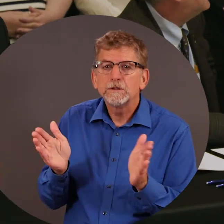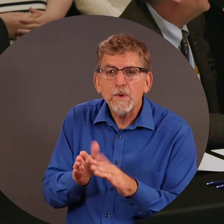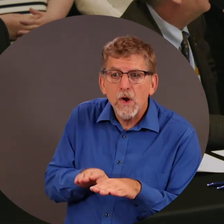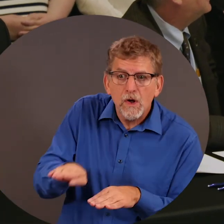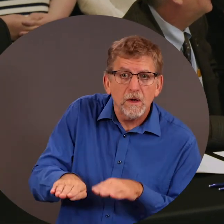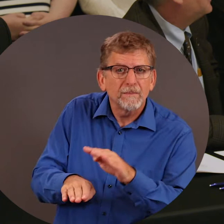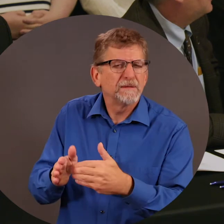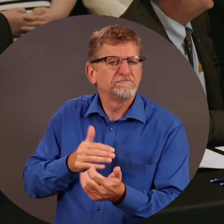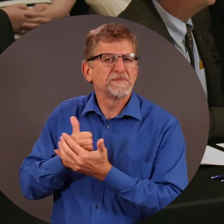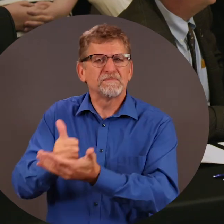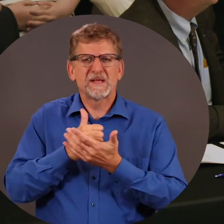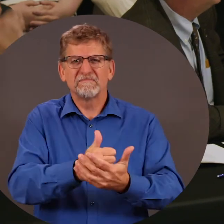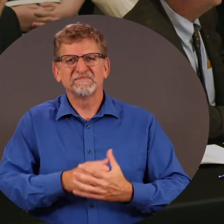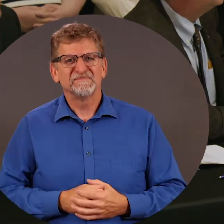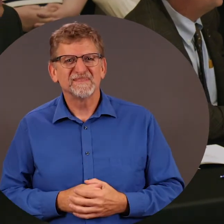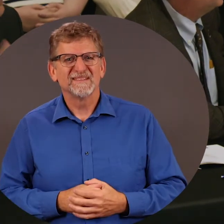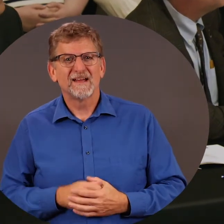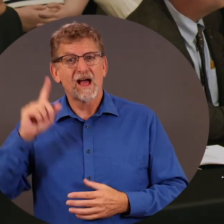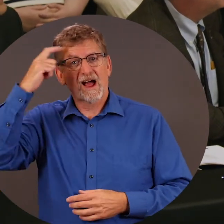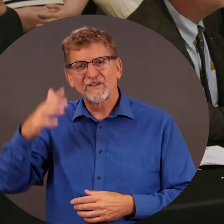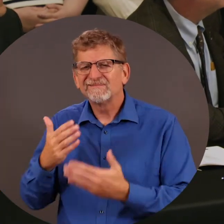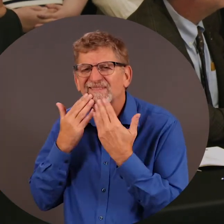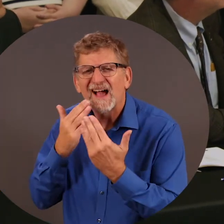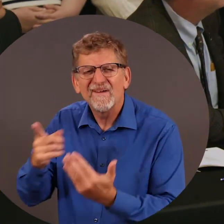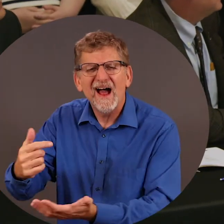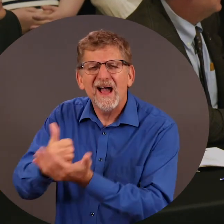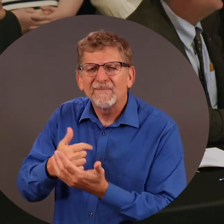you, Jamie, for helping us get here. It's been a long journey.